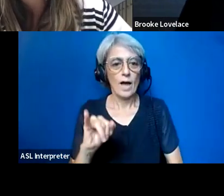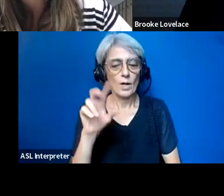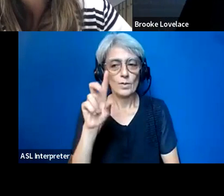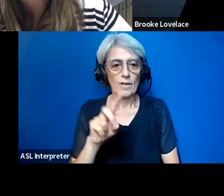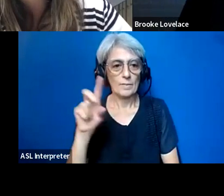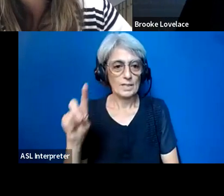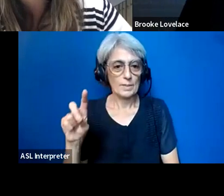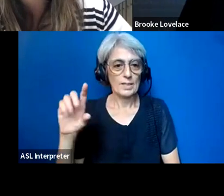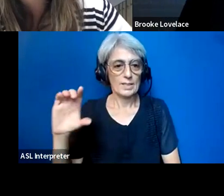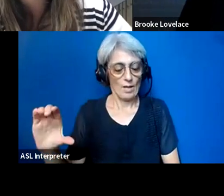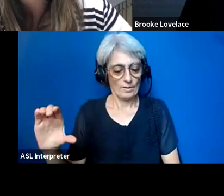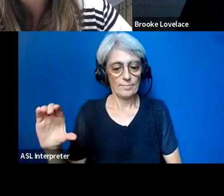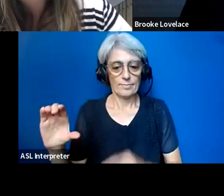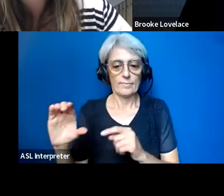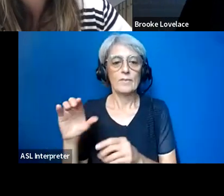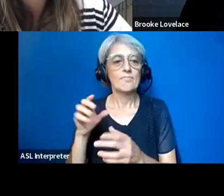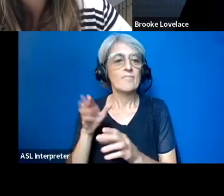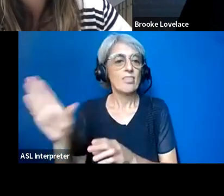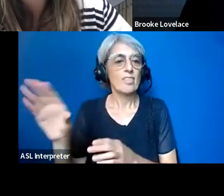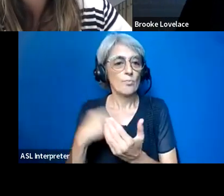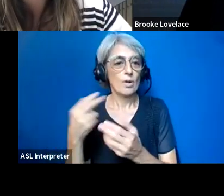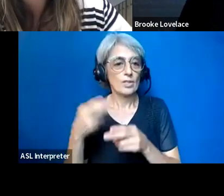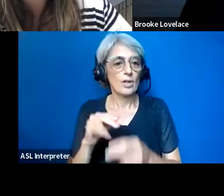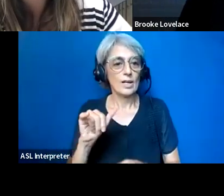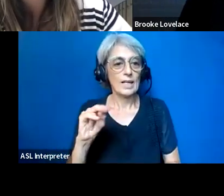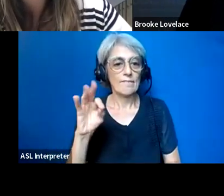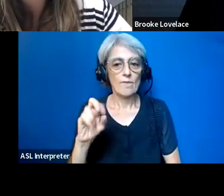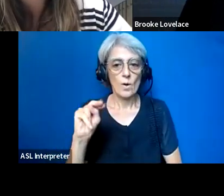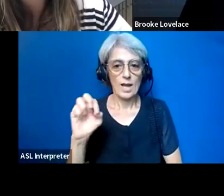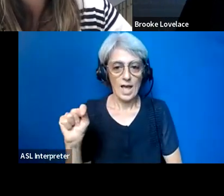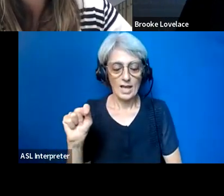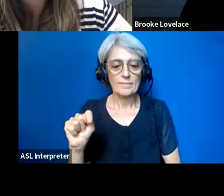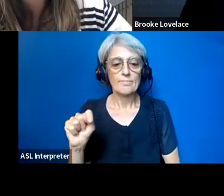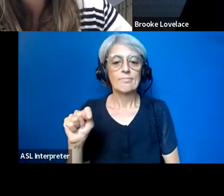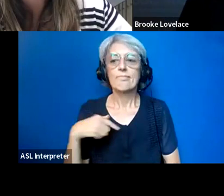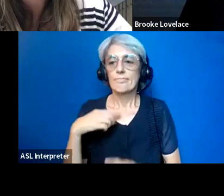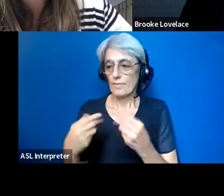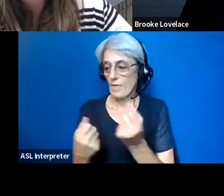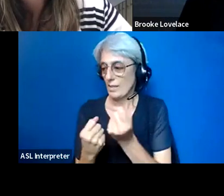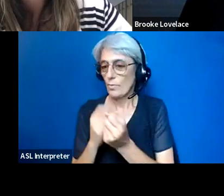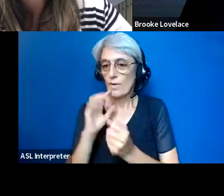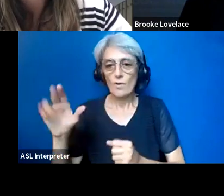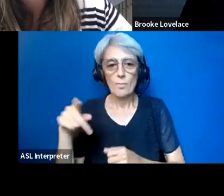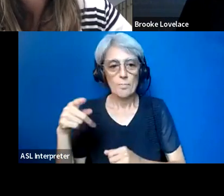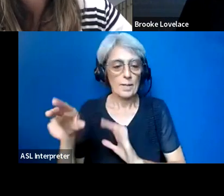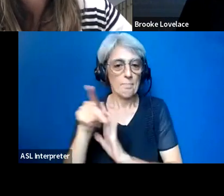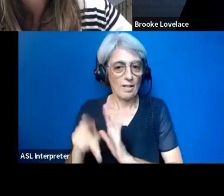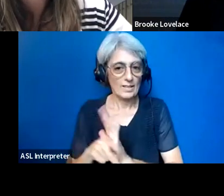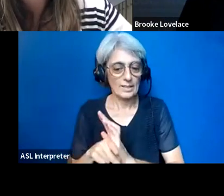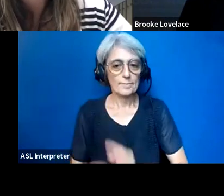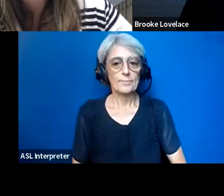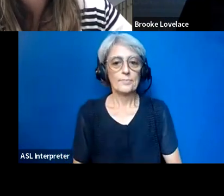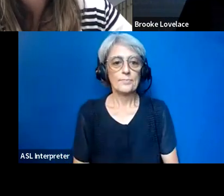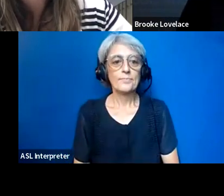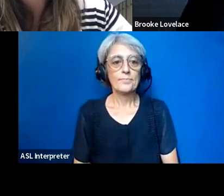Council on their InfoNet project and do a lot of their support for public policy. So I'm